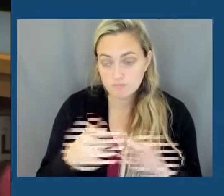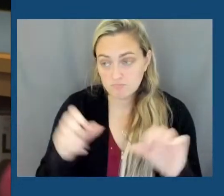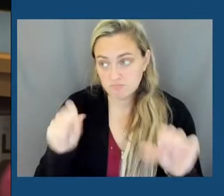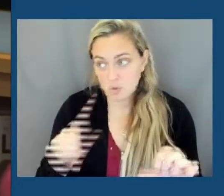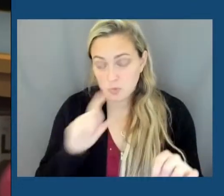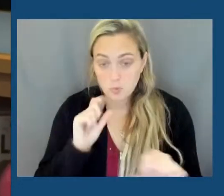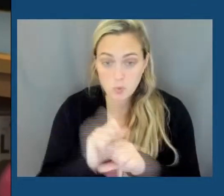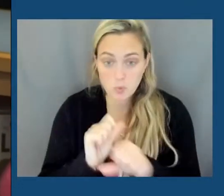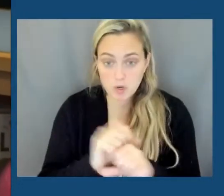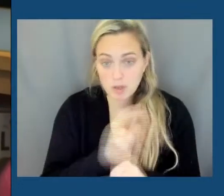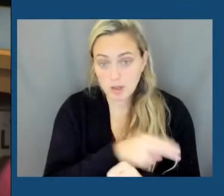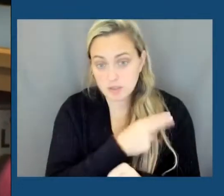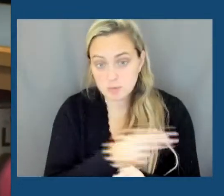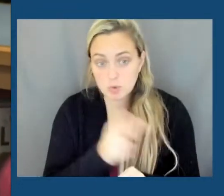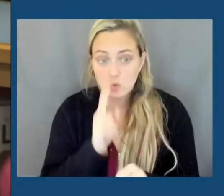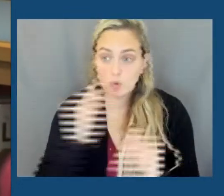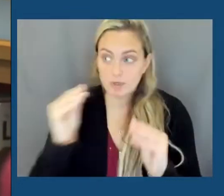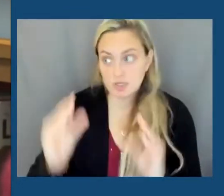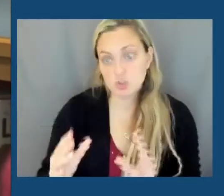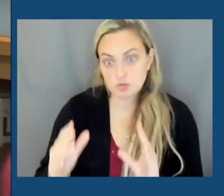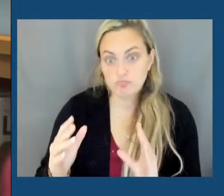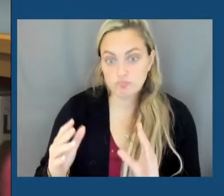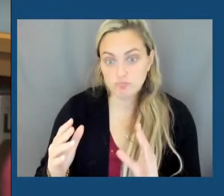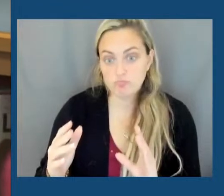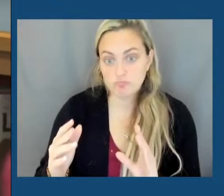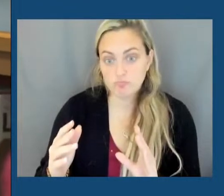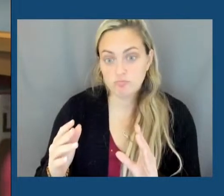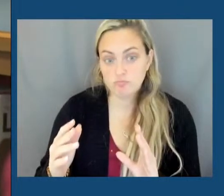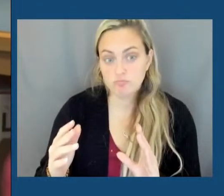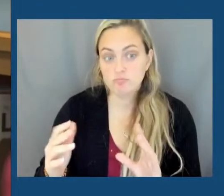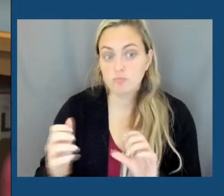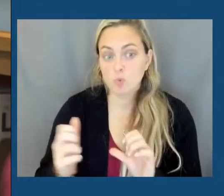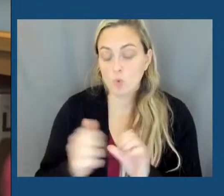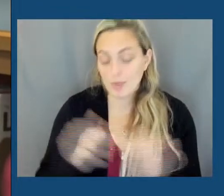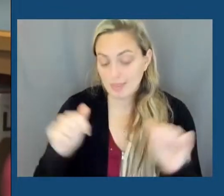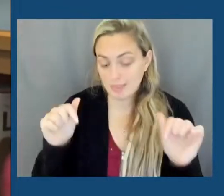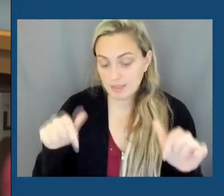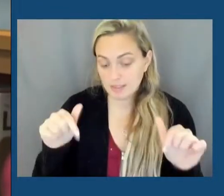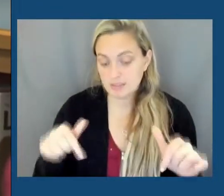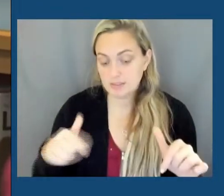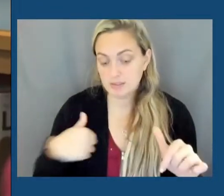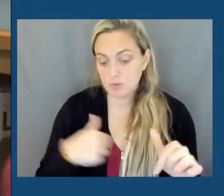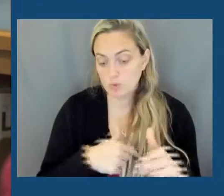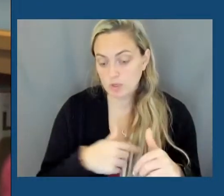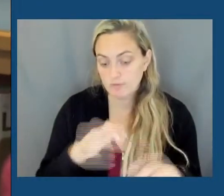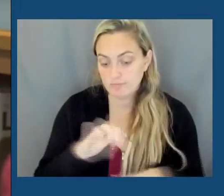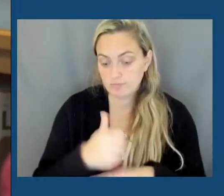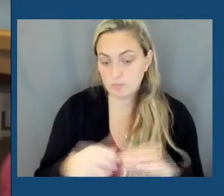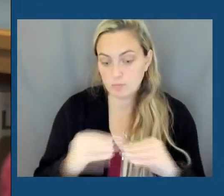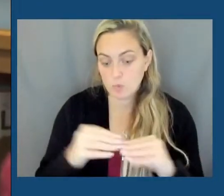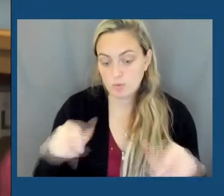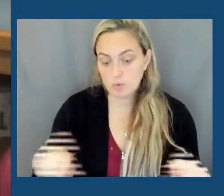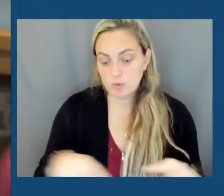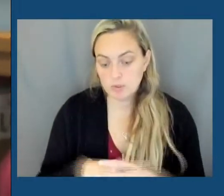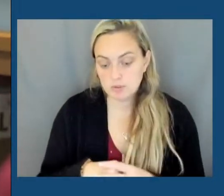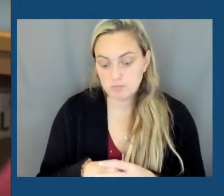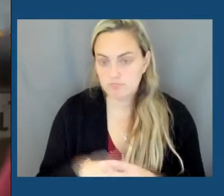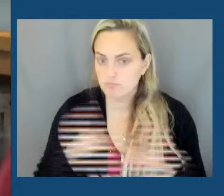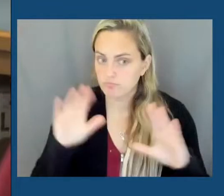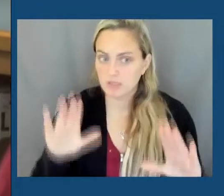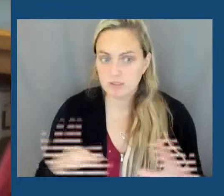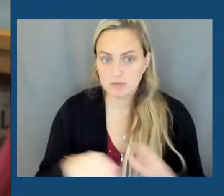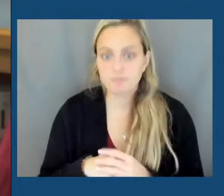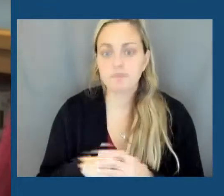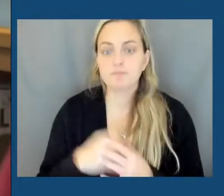a hospital, you're going to be a teacher, okay? And with this, we have created more opportunities, which is amazing.